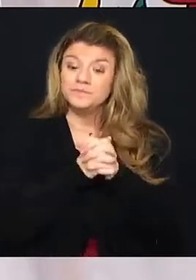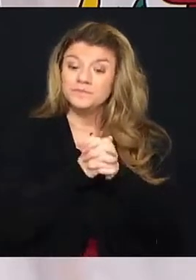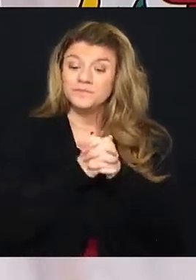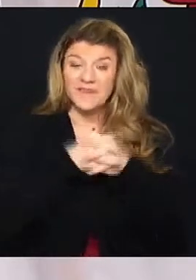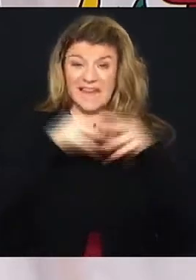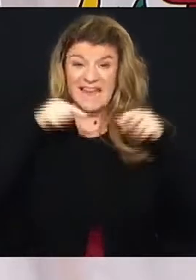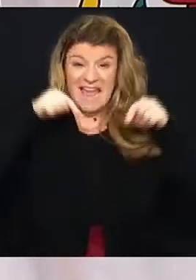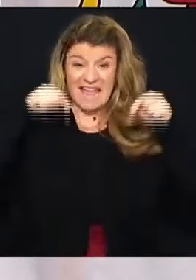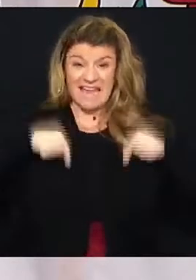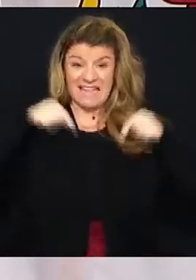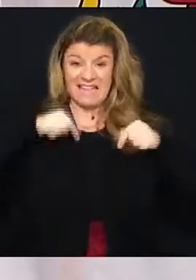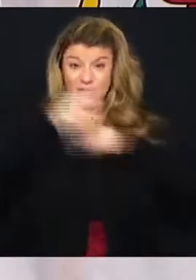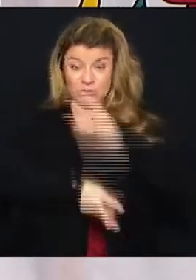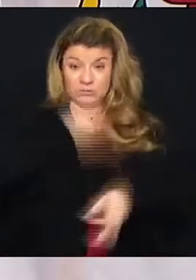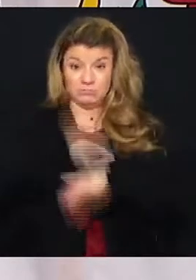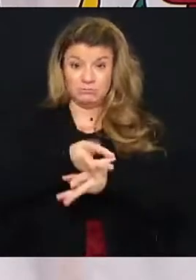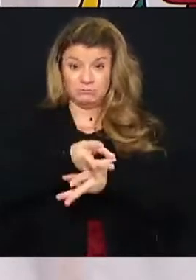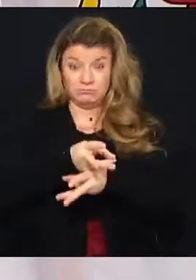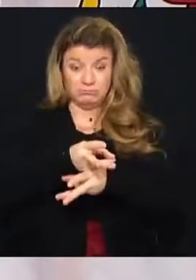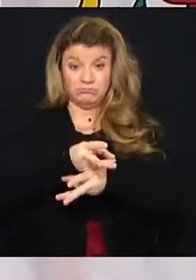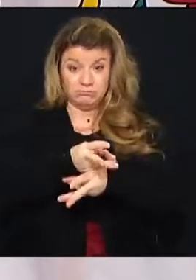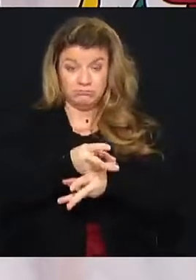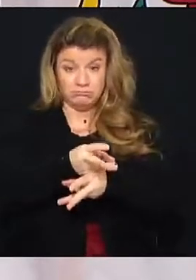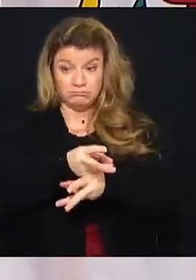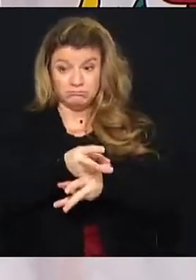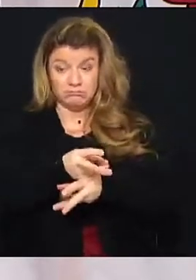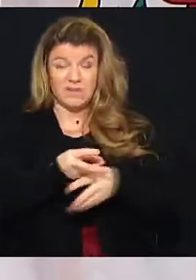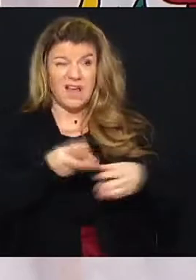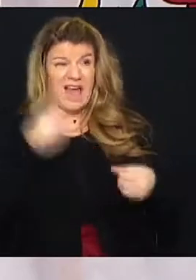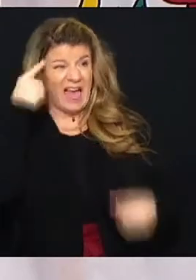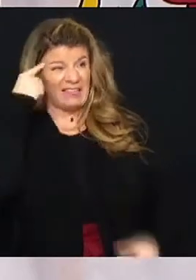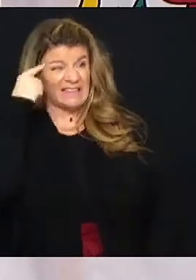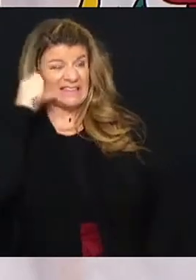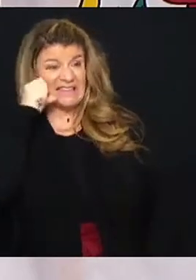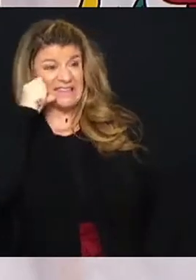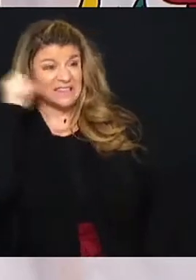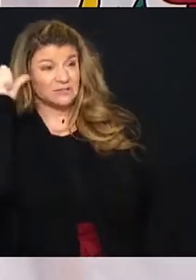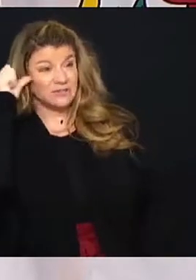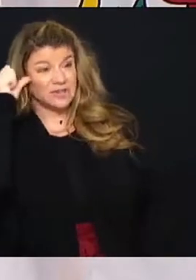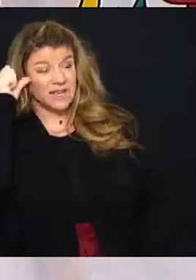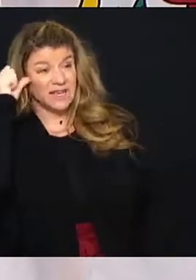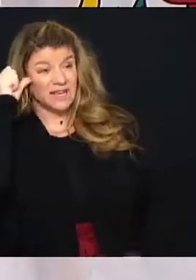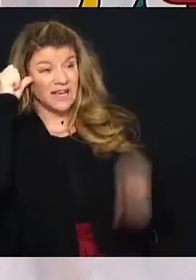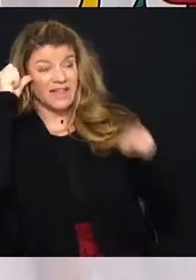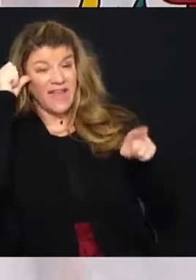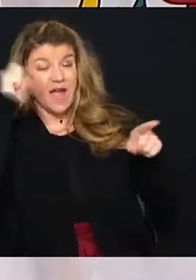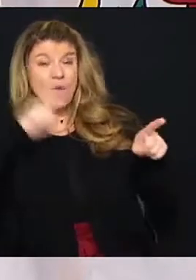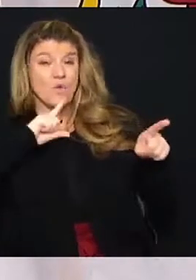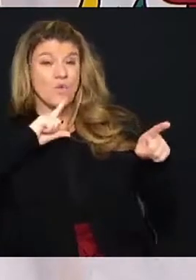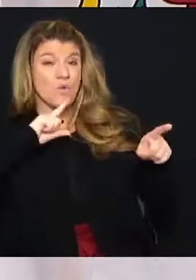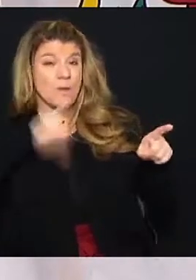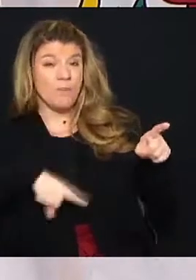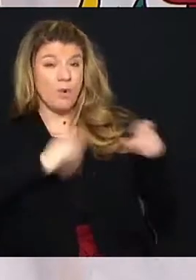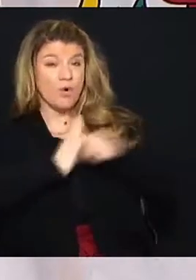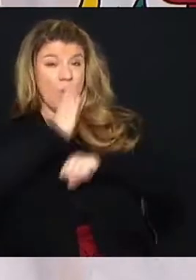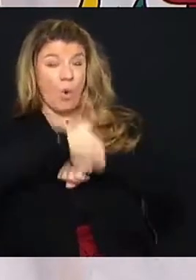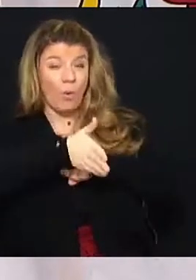In this nation, I think yesterday they reported in excess of